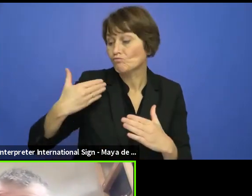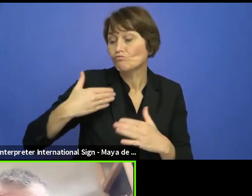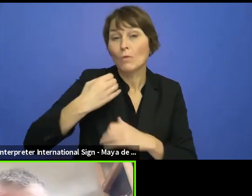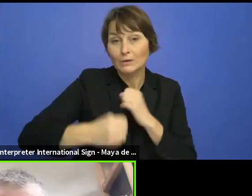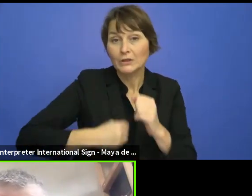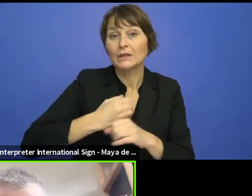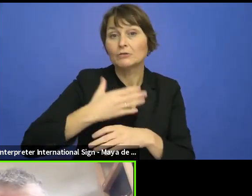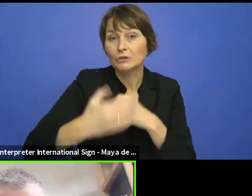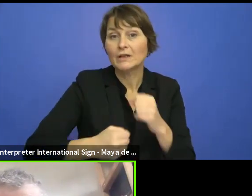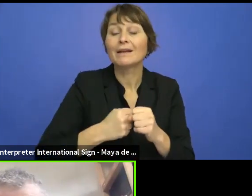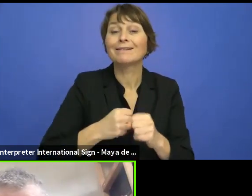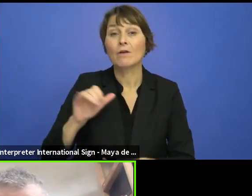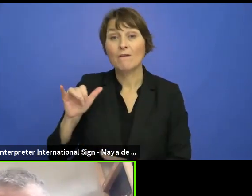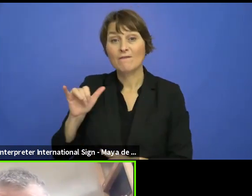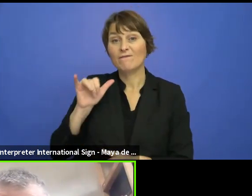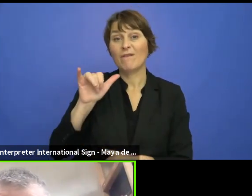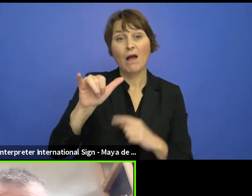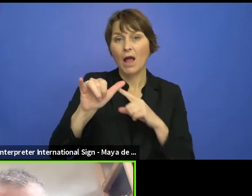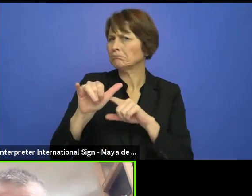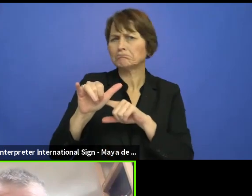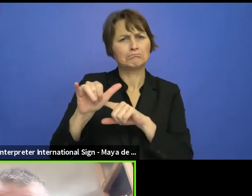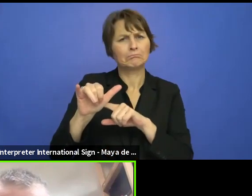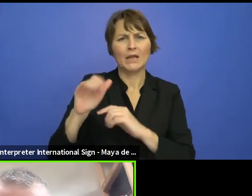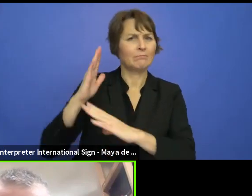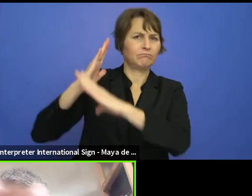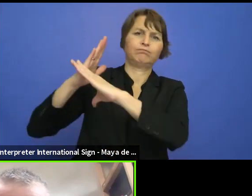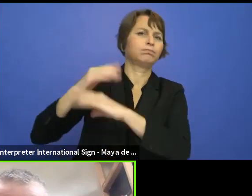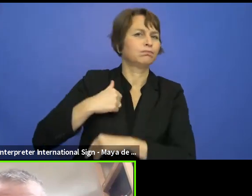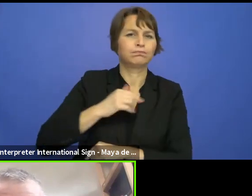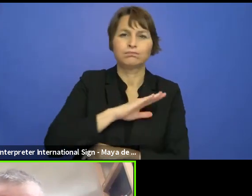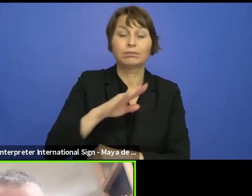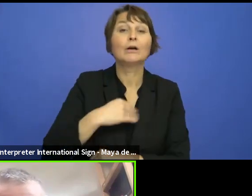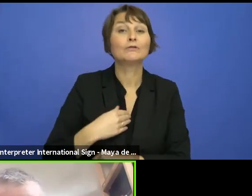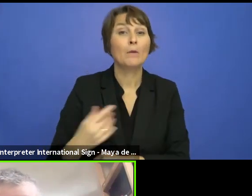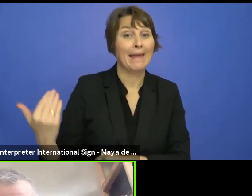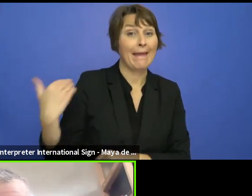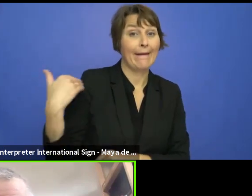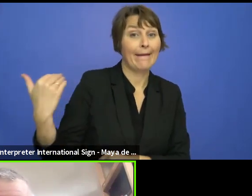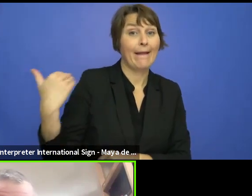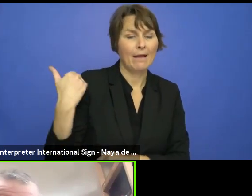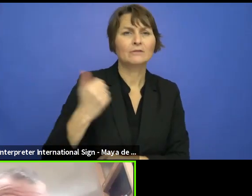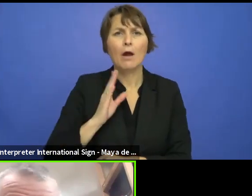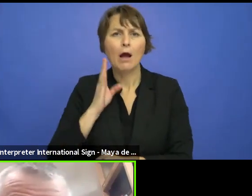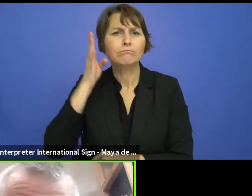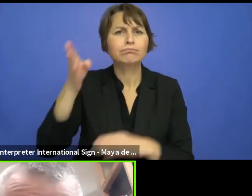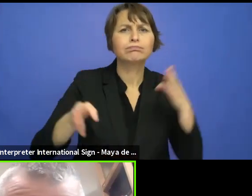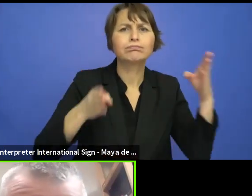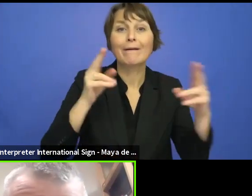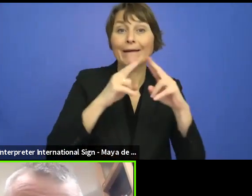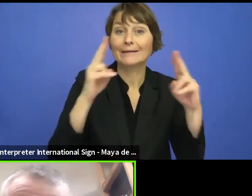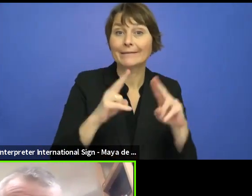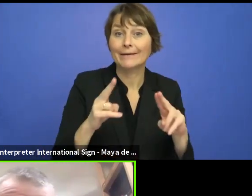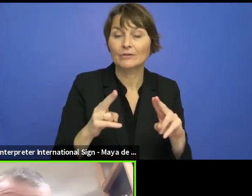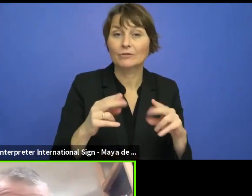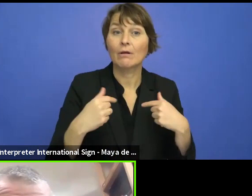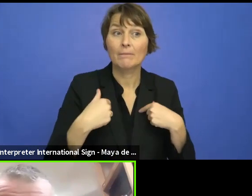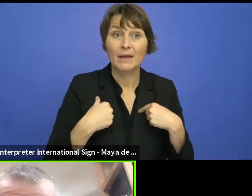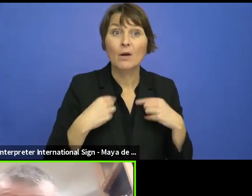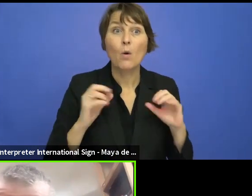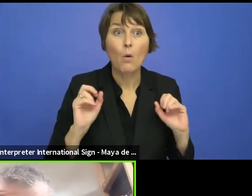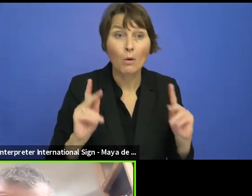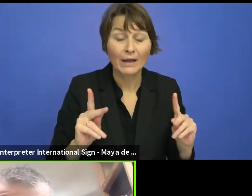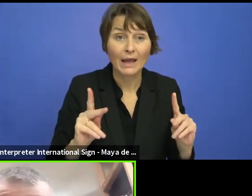that I was asked quite often to go internationally. So if I go internationally, then I do it by train, which means